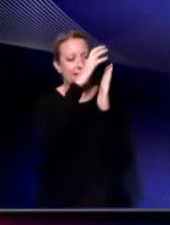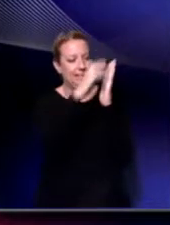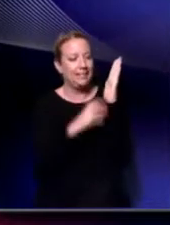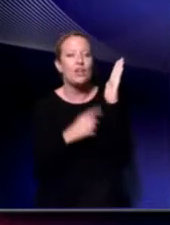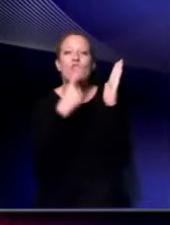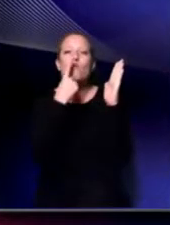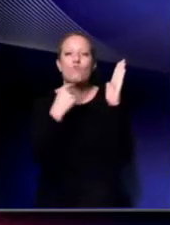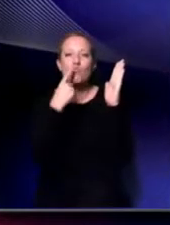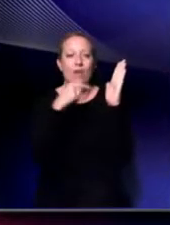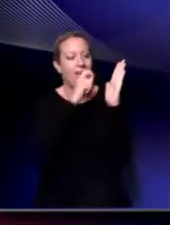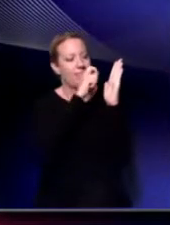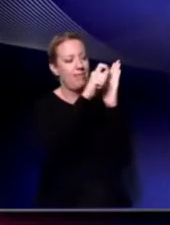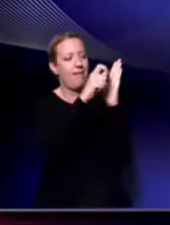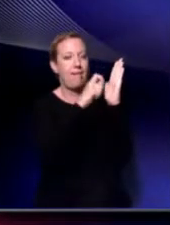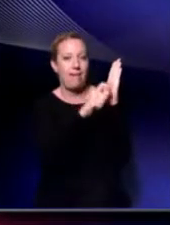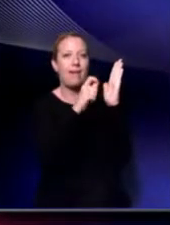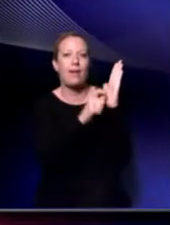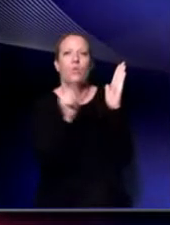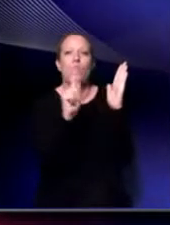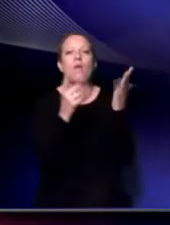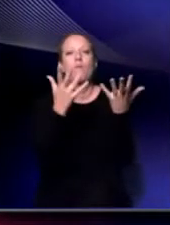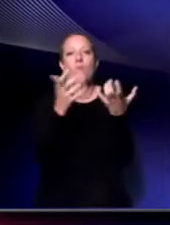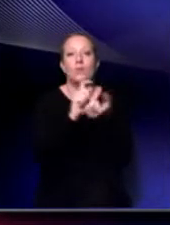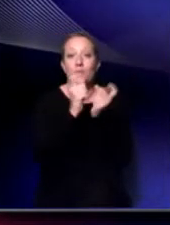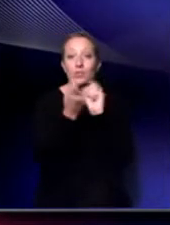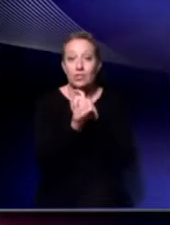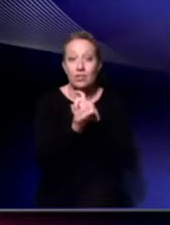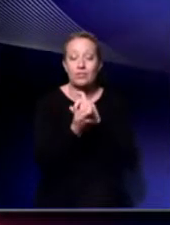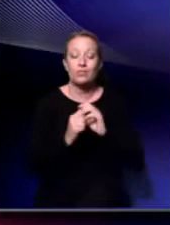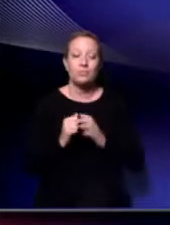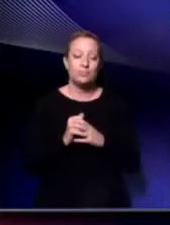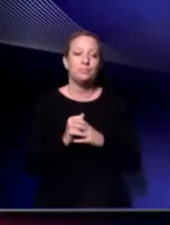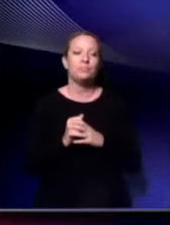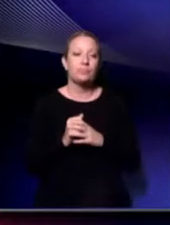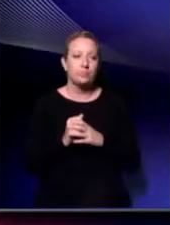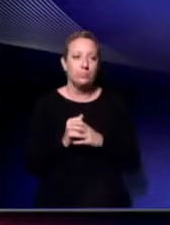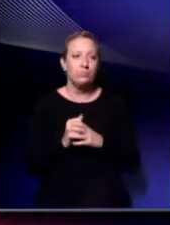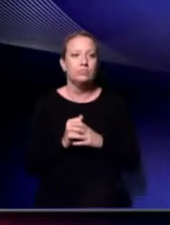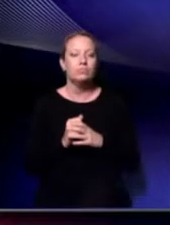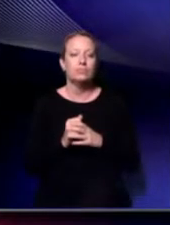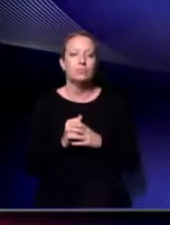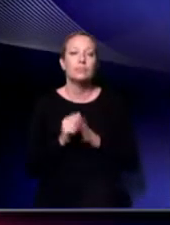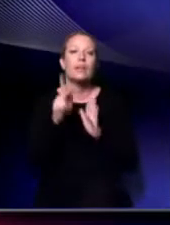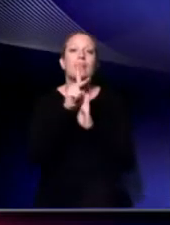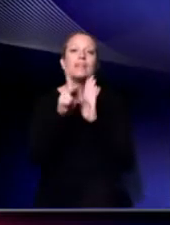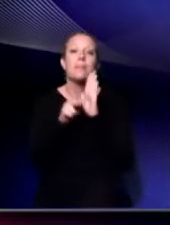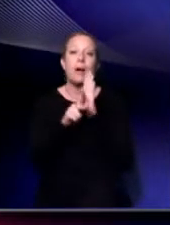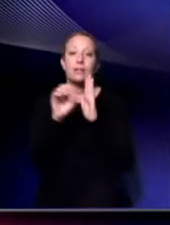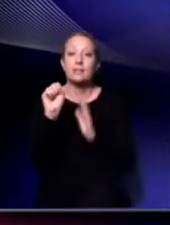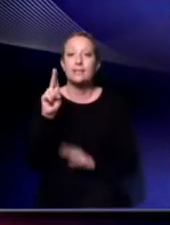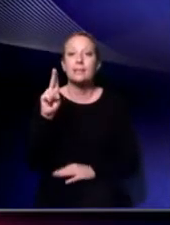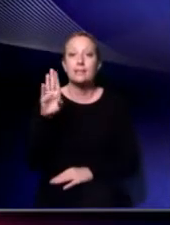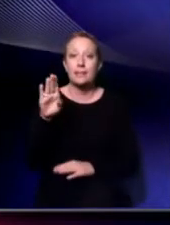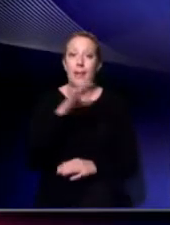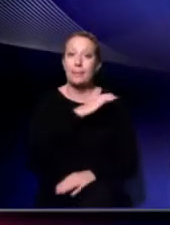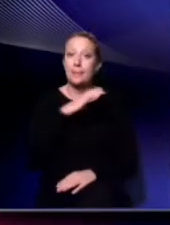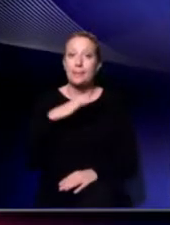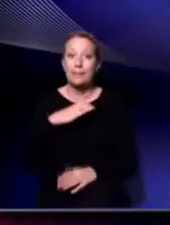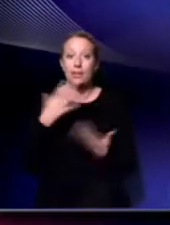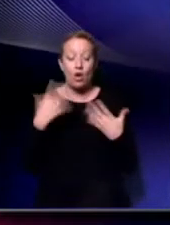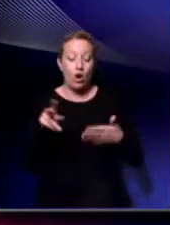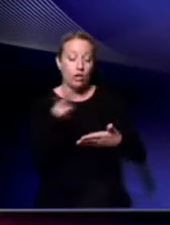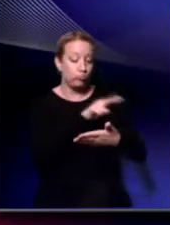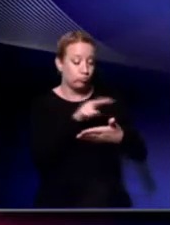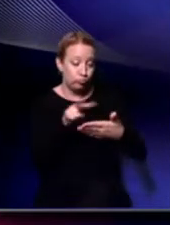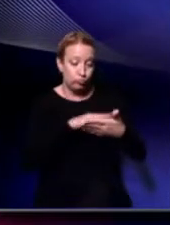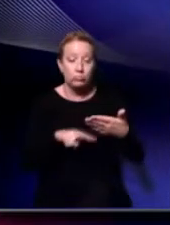in your board packets. They did go in front of the policy subcommittee. No concerns were raised at the policy